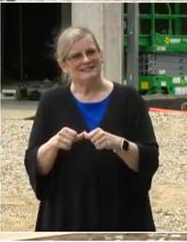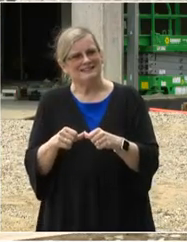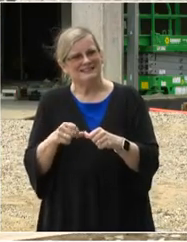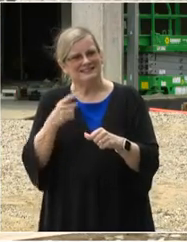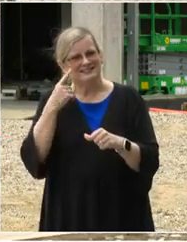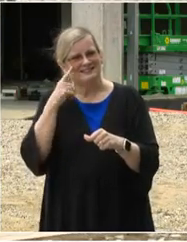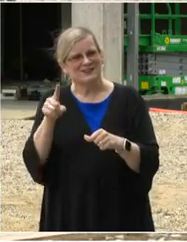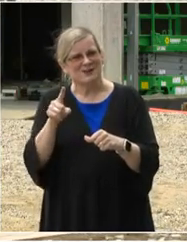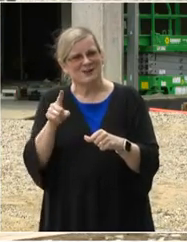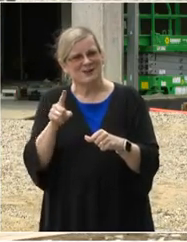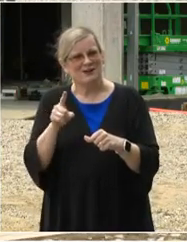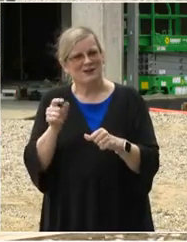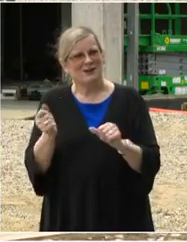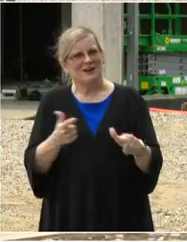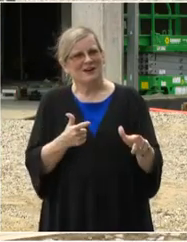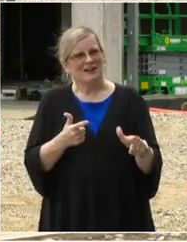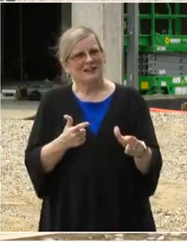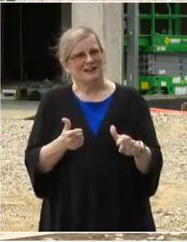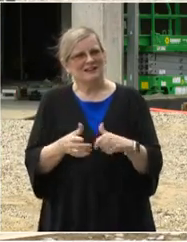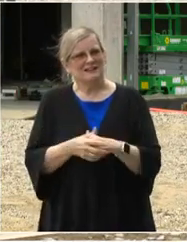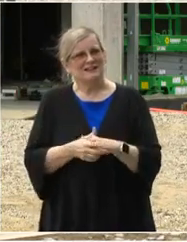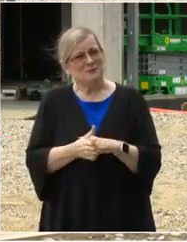place. So that is